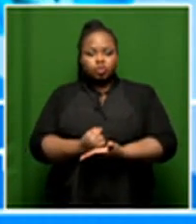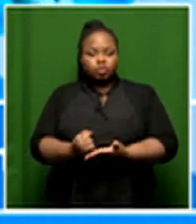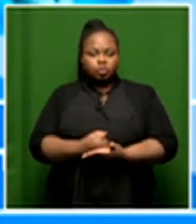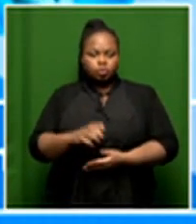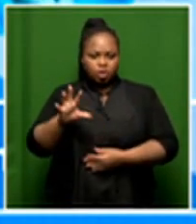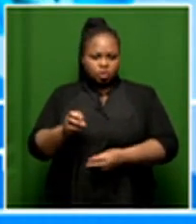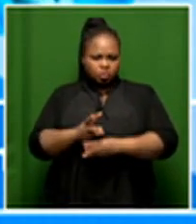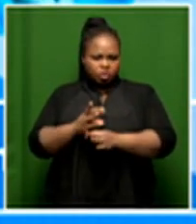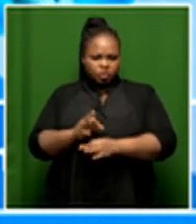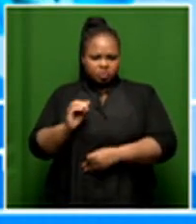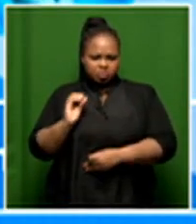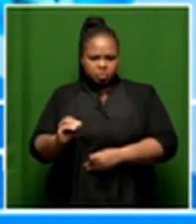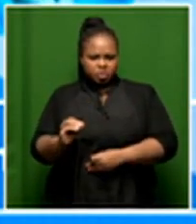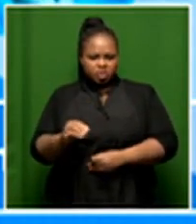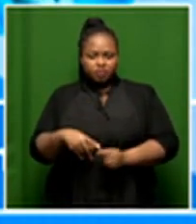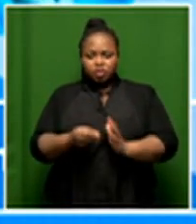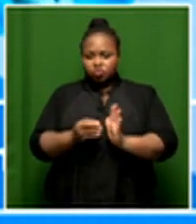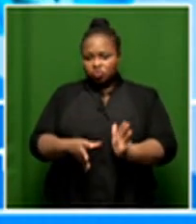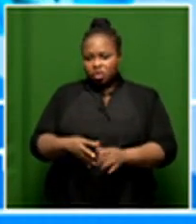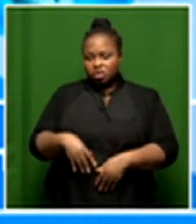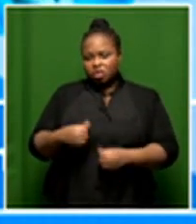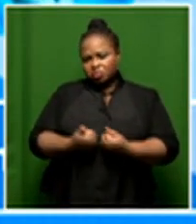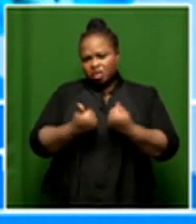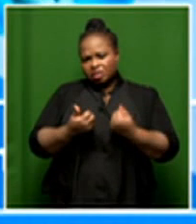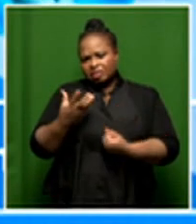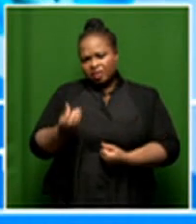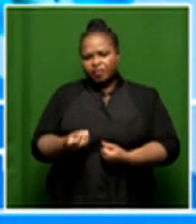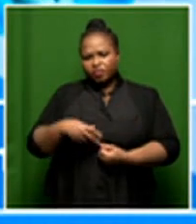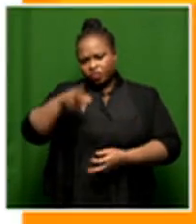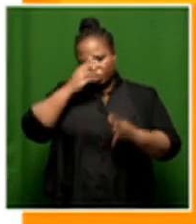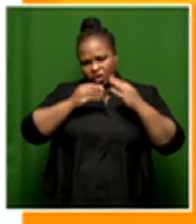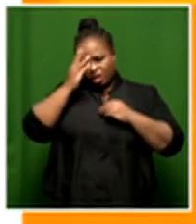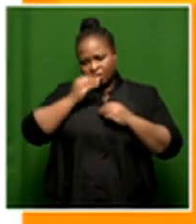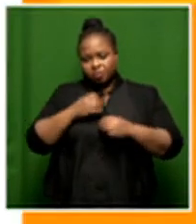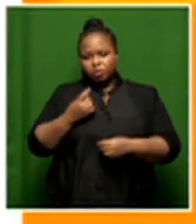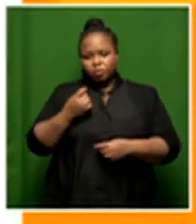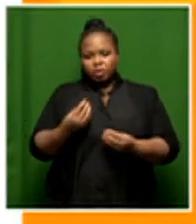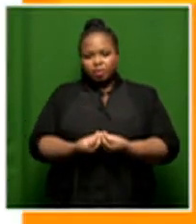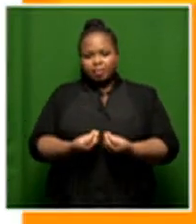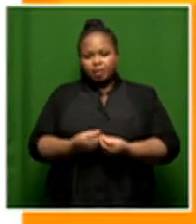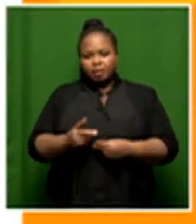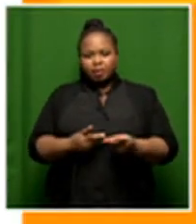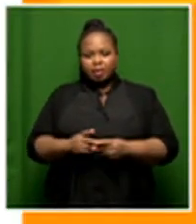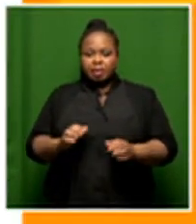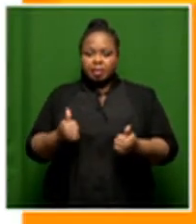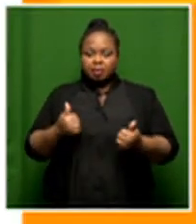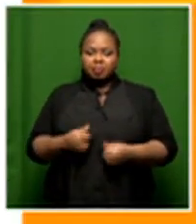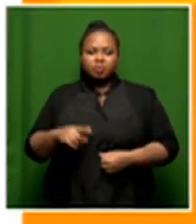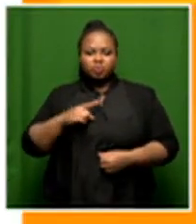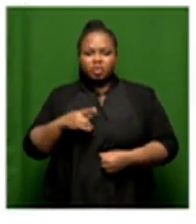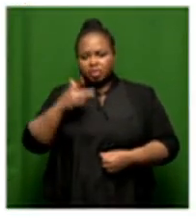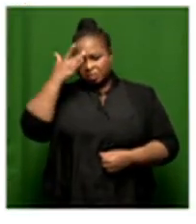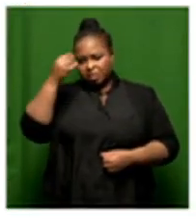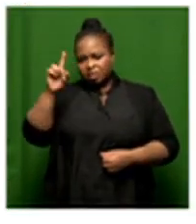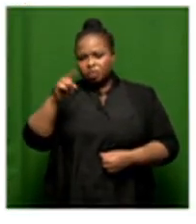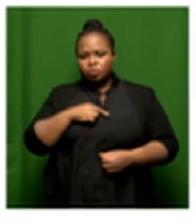ask parents to input whether or not the student has any learning challenges. So again, another unique aspect to Smartick is that